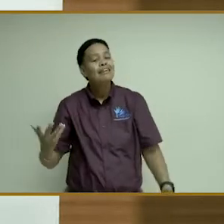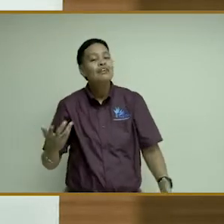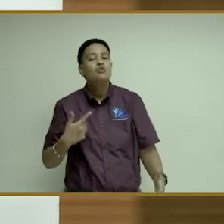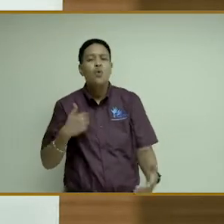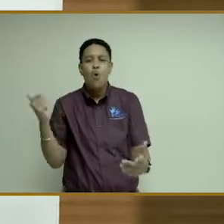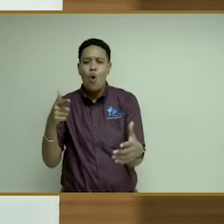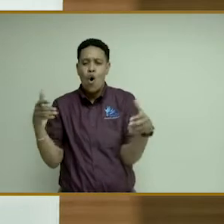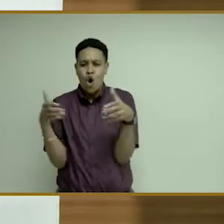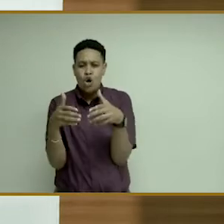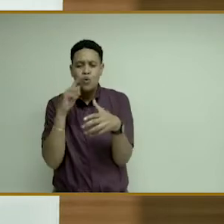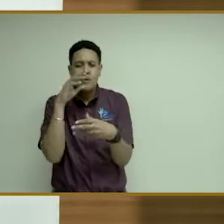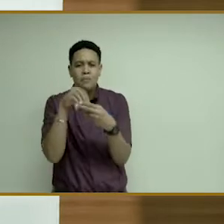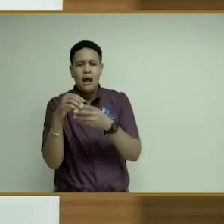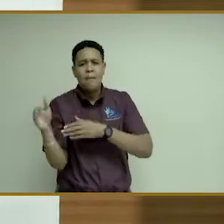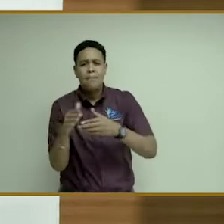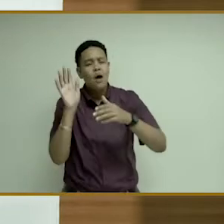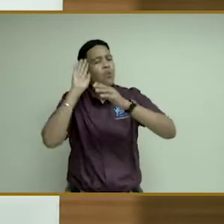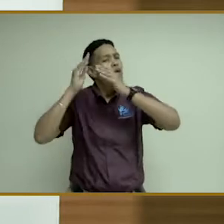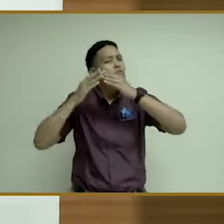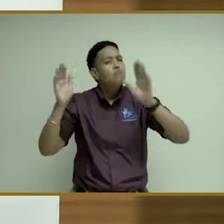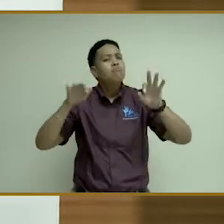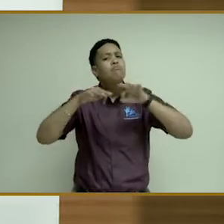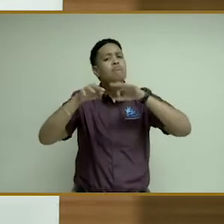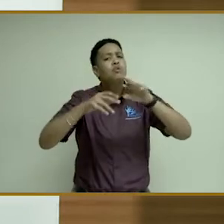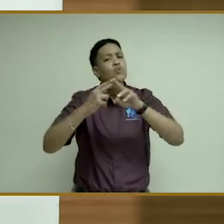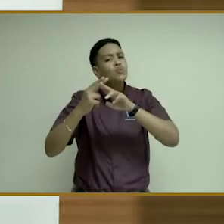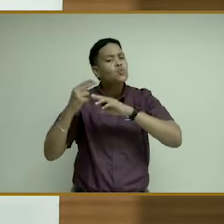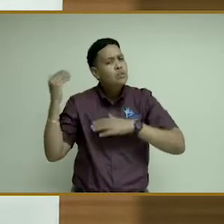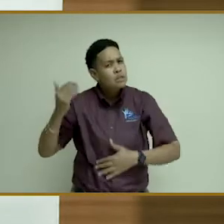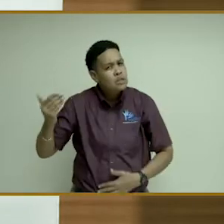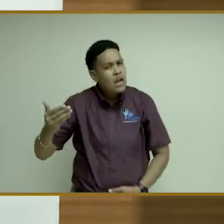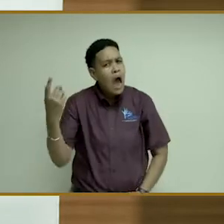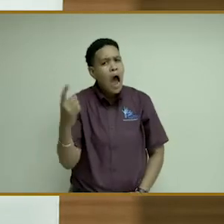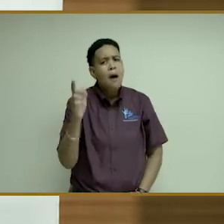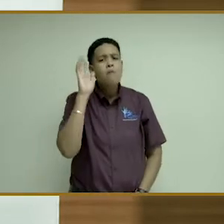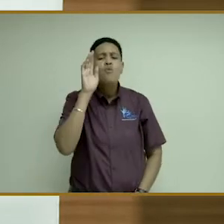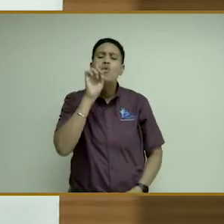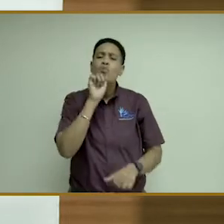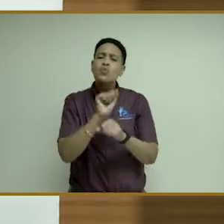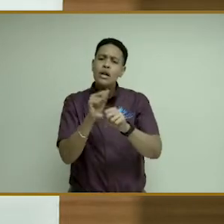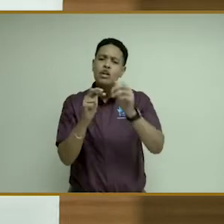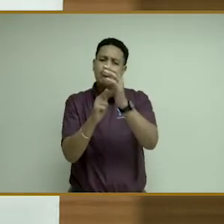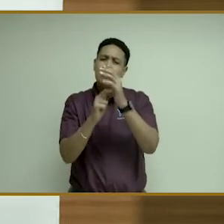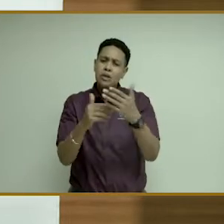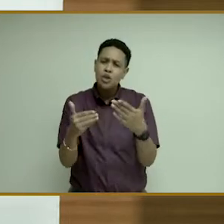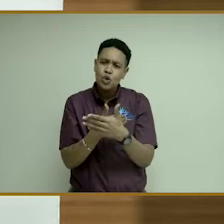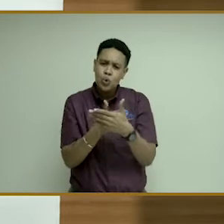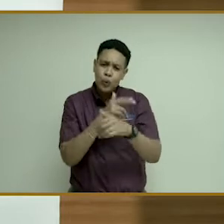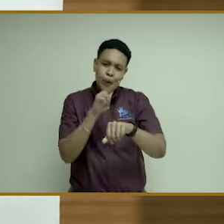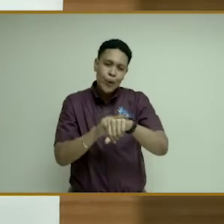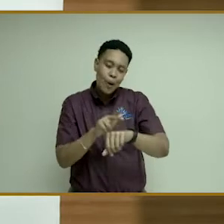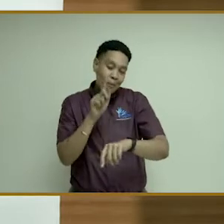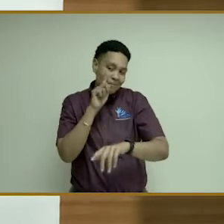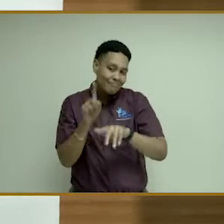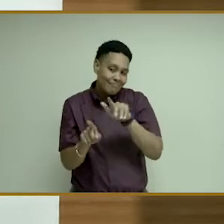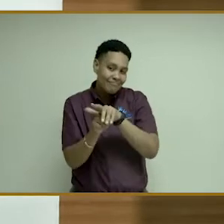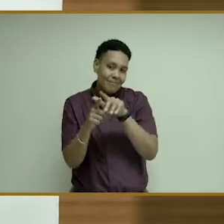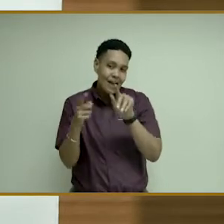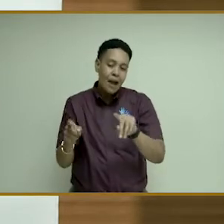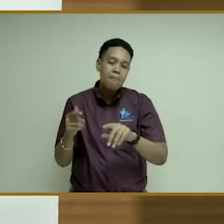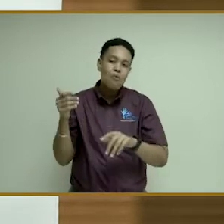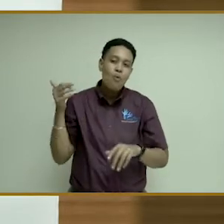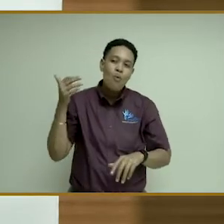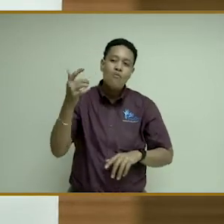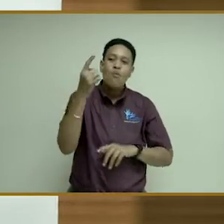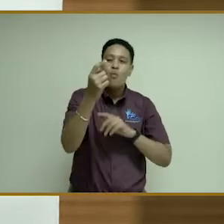part of a plan, which we will unveil in due course, that will represent the new norm, if you will. And over the next